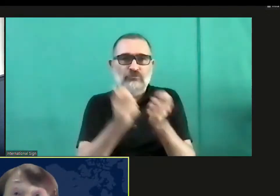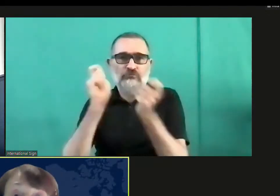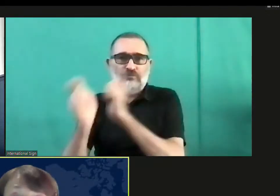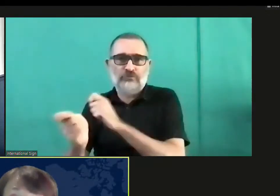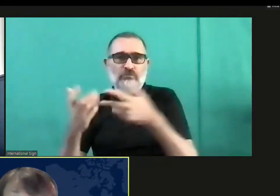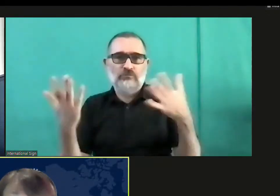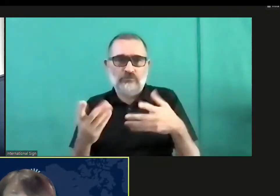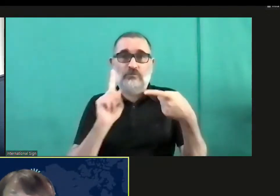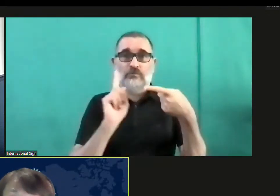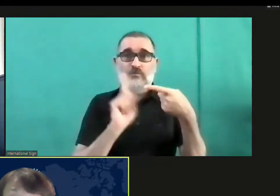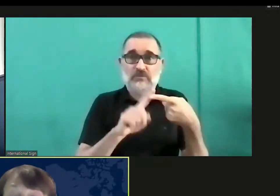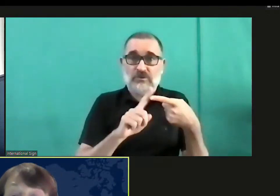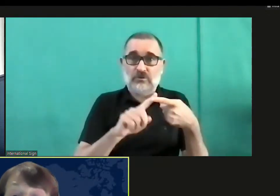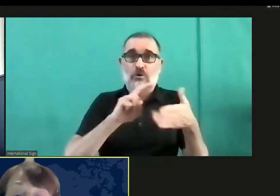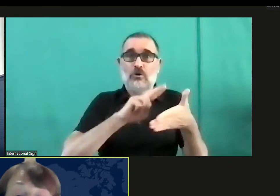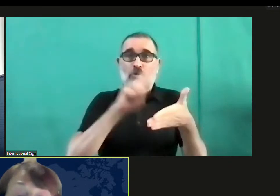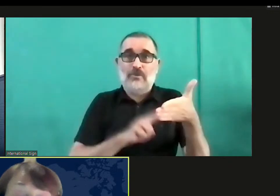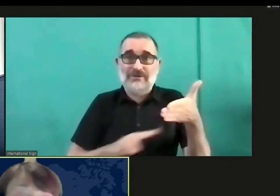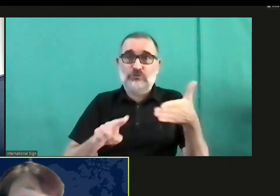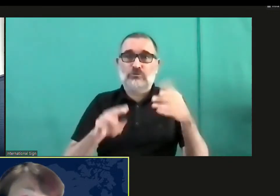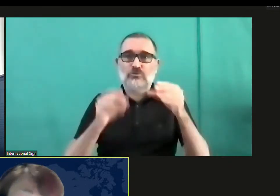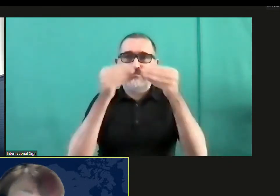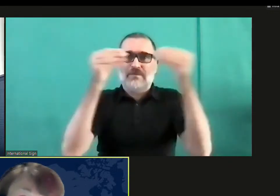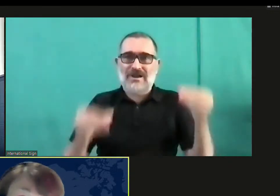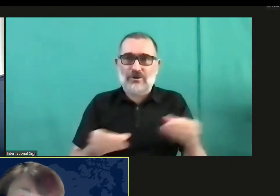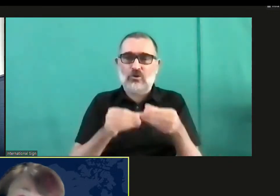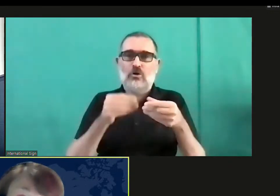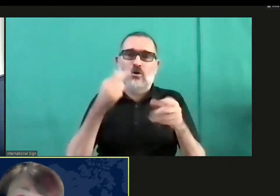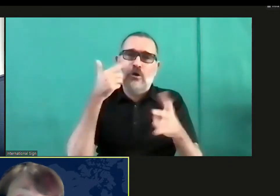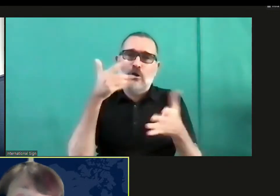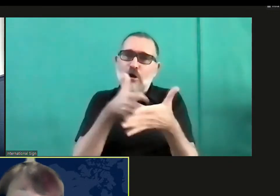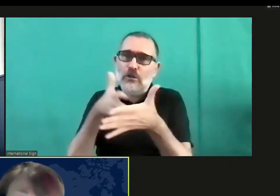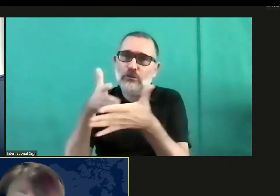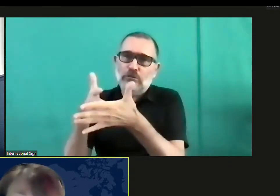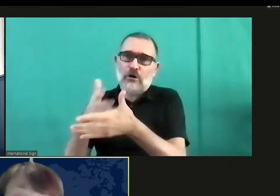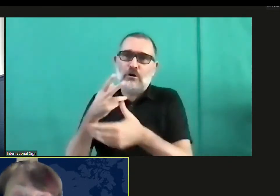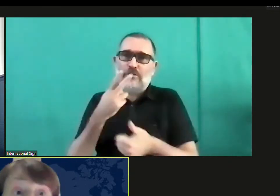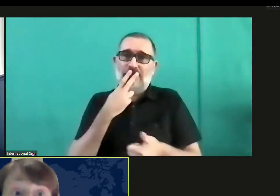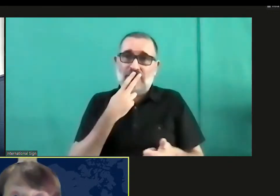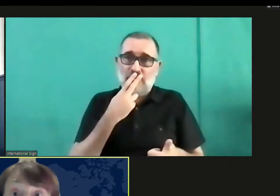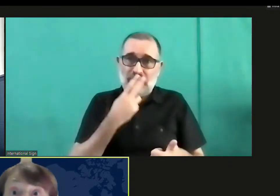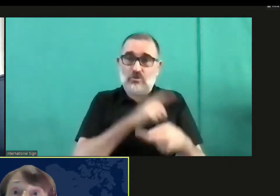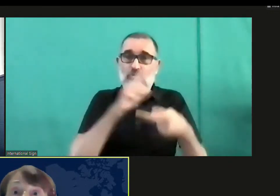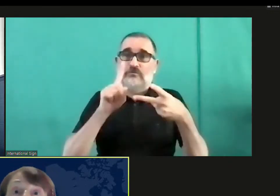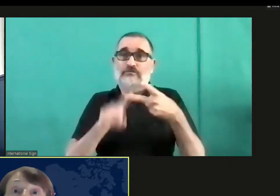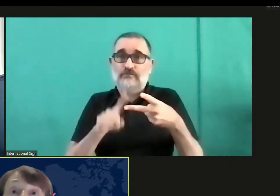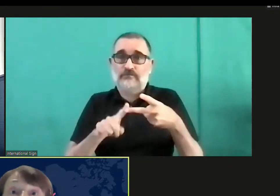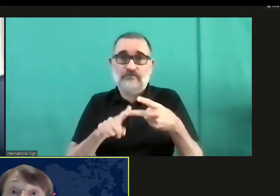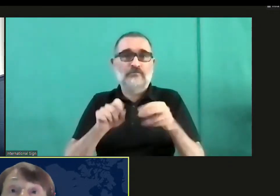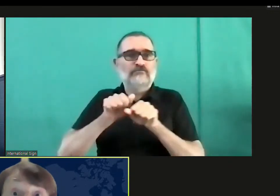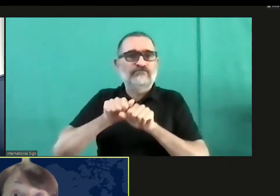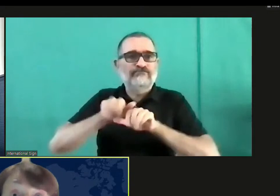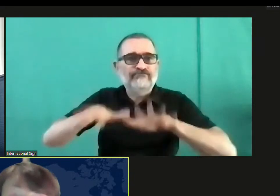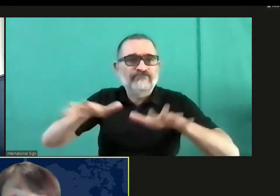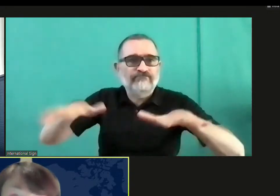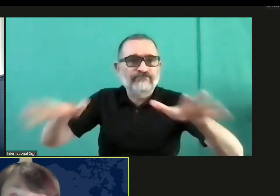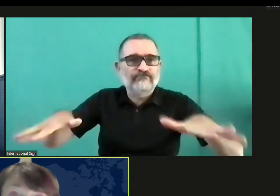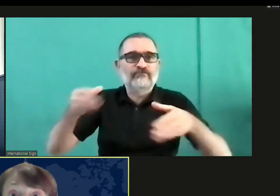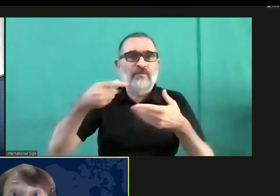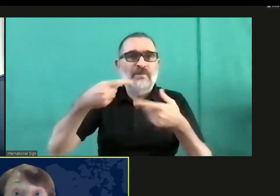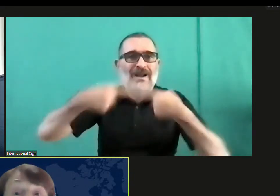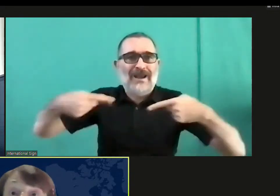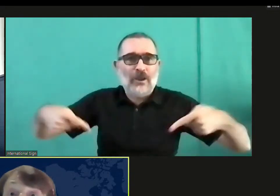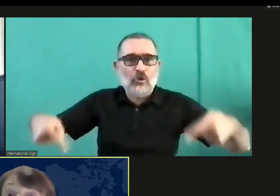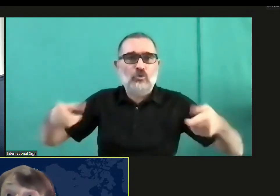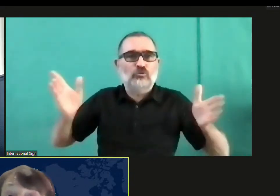moving forward with these effective strategies and policies. We also need to express a lot of thanks or point out